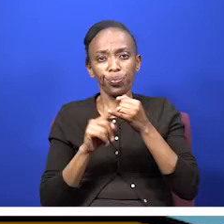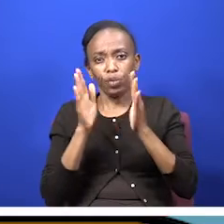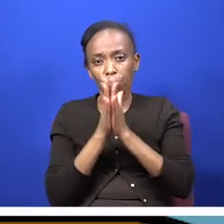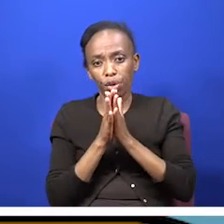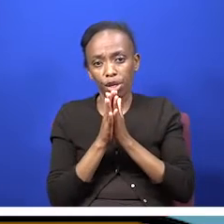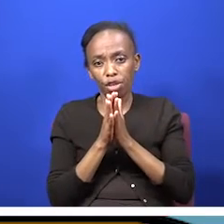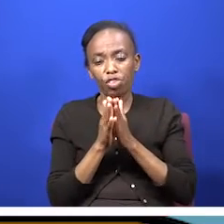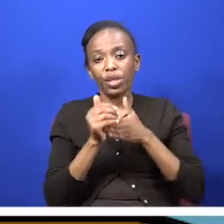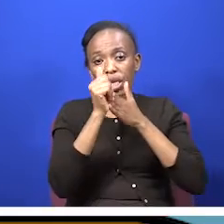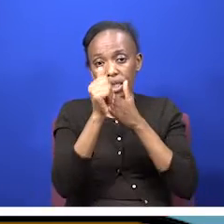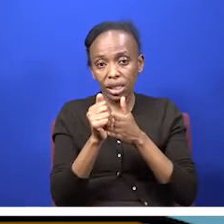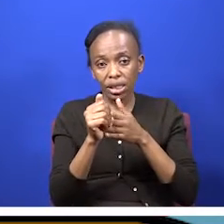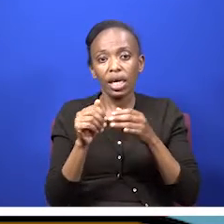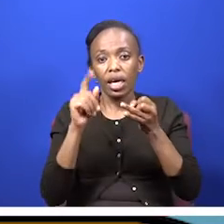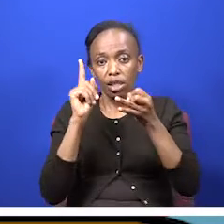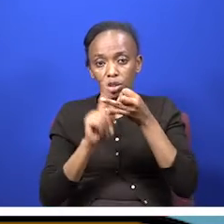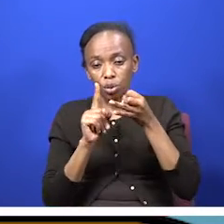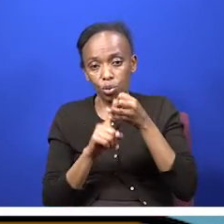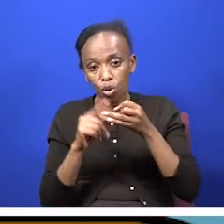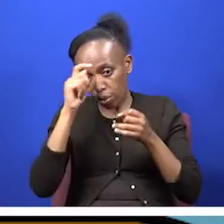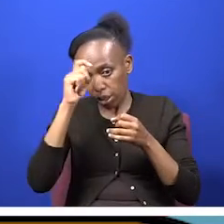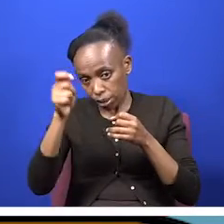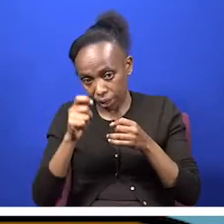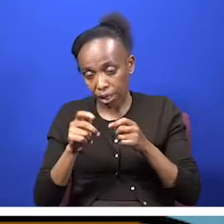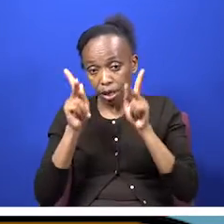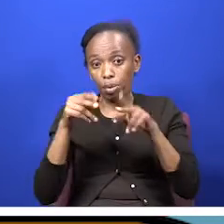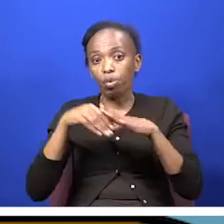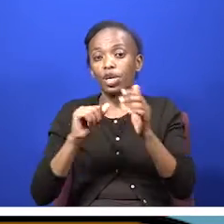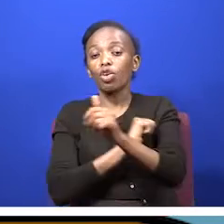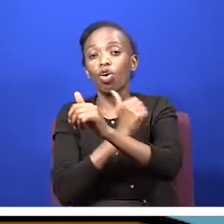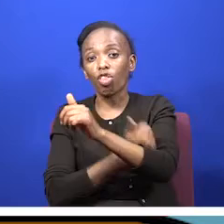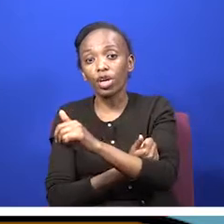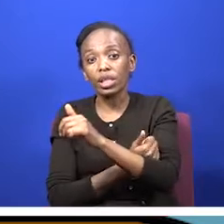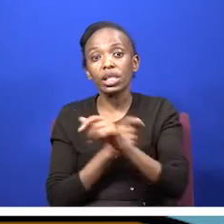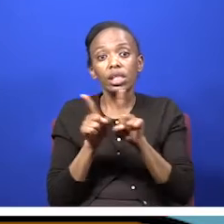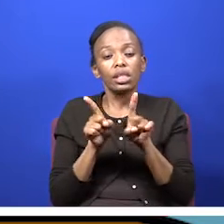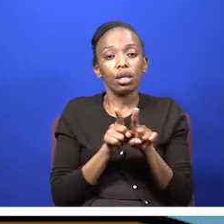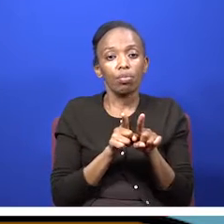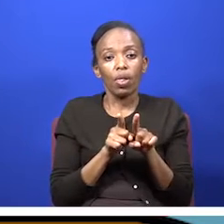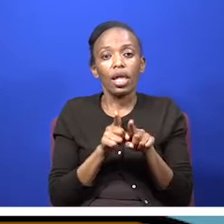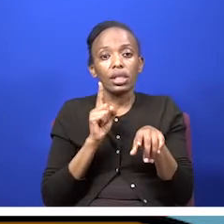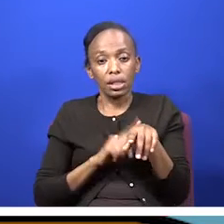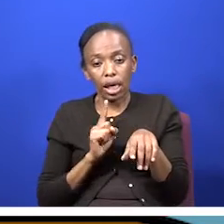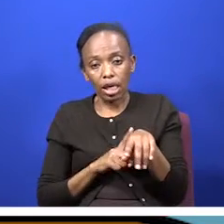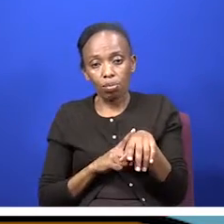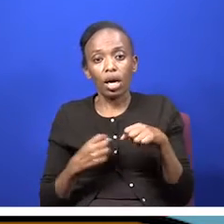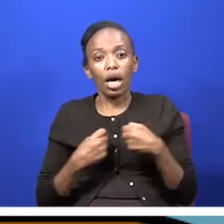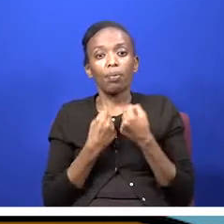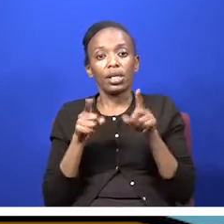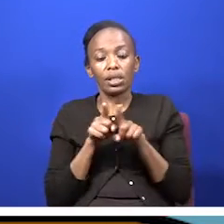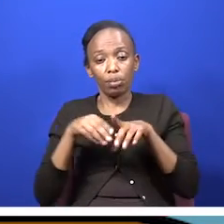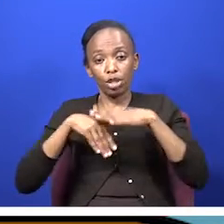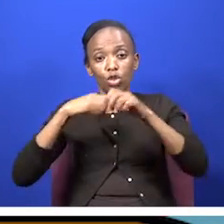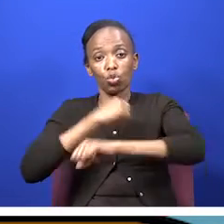one, pray for the leaders in government, two, respect those in authority, and also when the